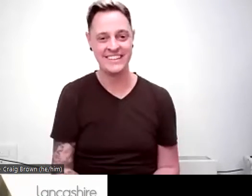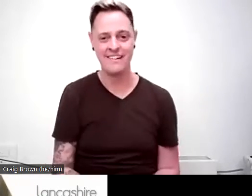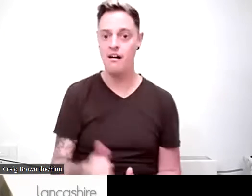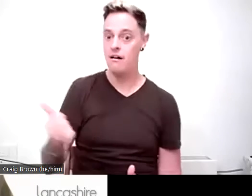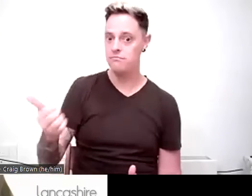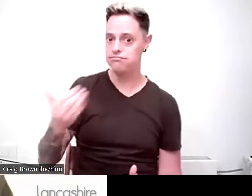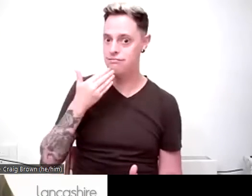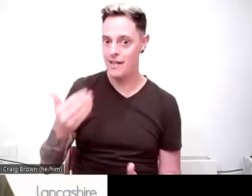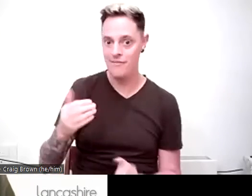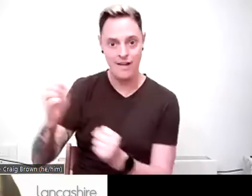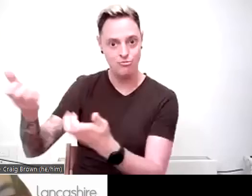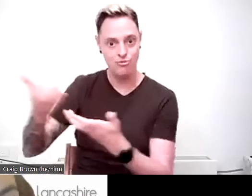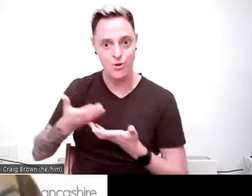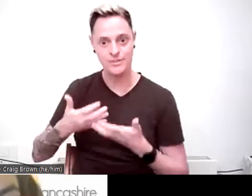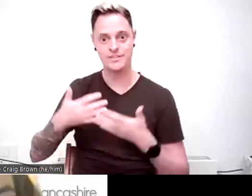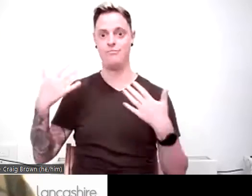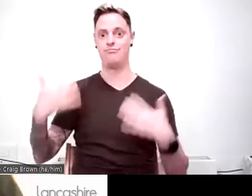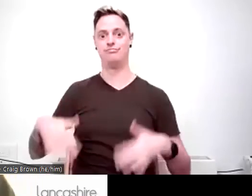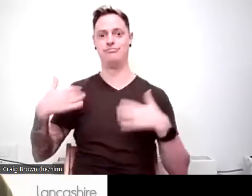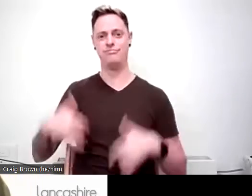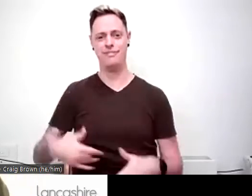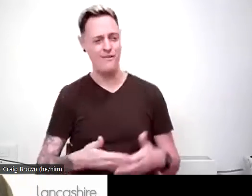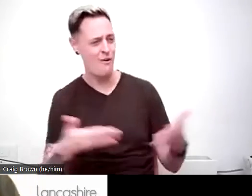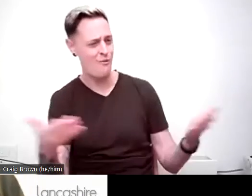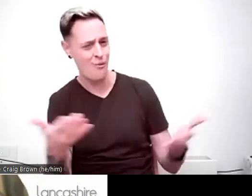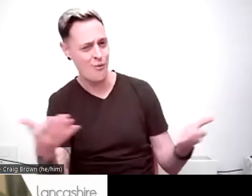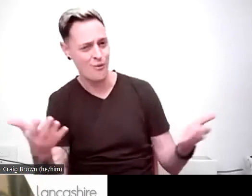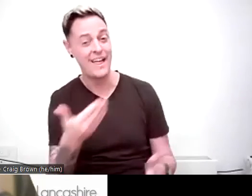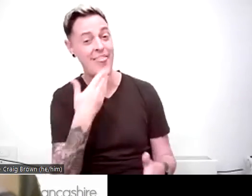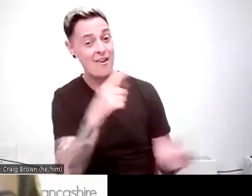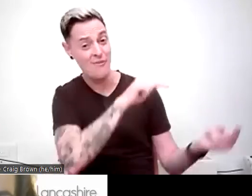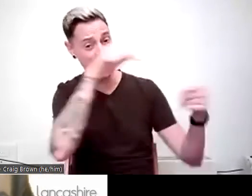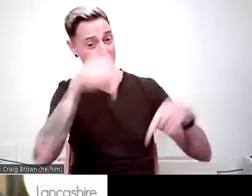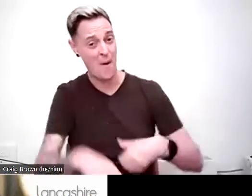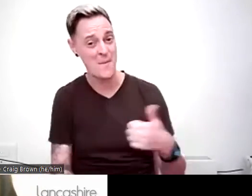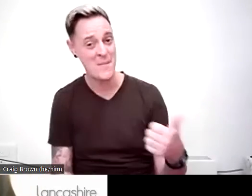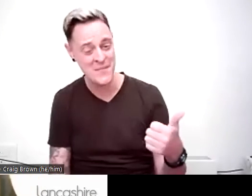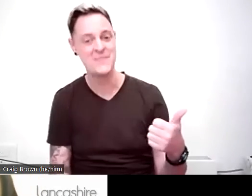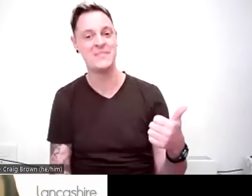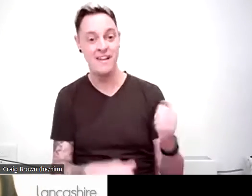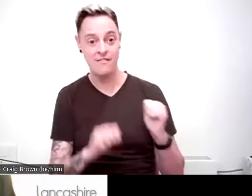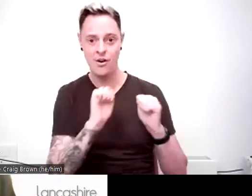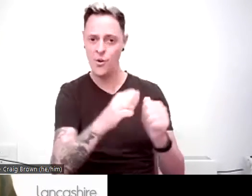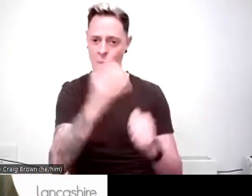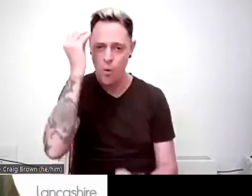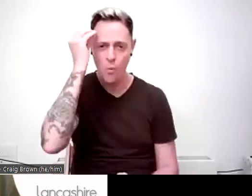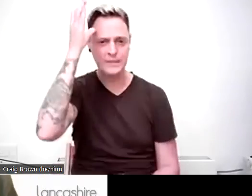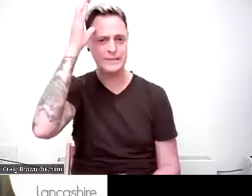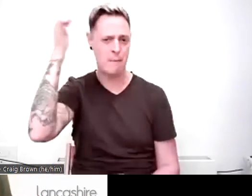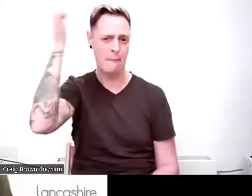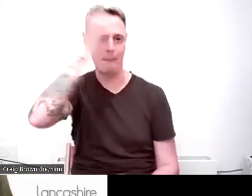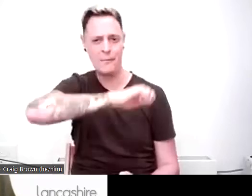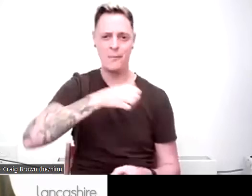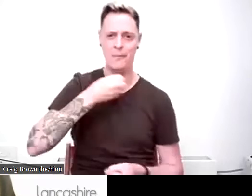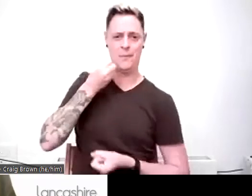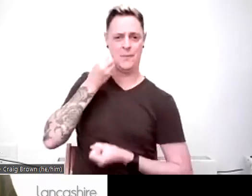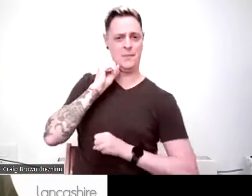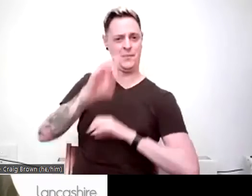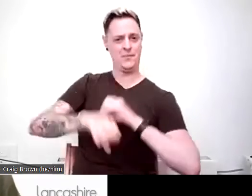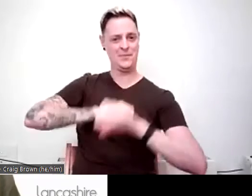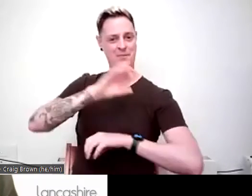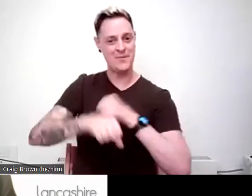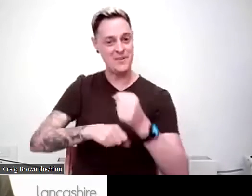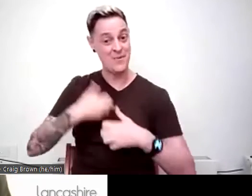amazing intro. Of course, thank you so much for being here and sharing your wisdom with us. I'm really excited for this